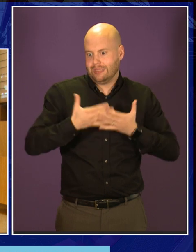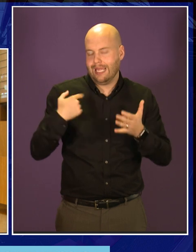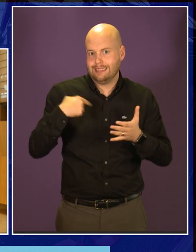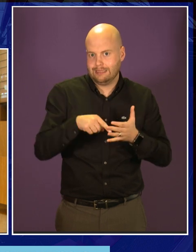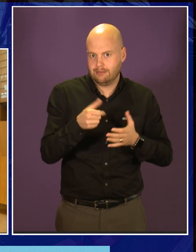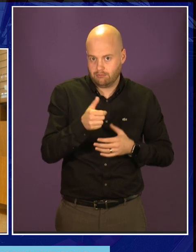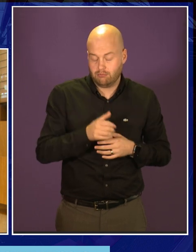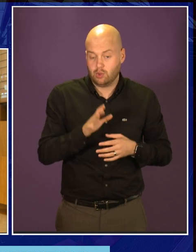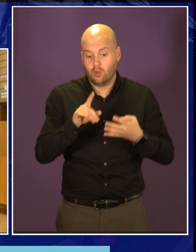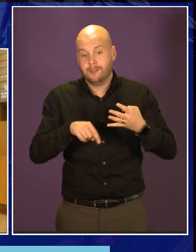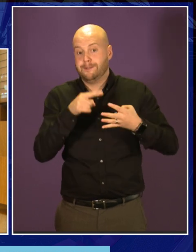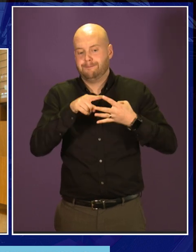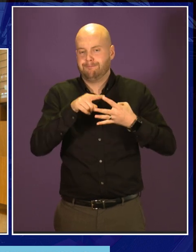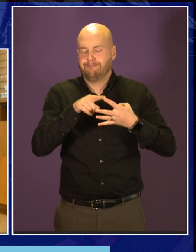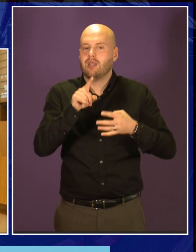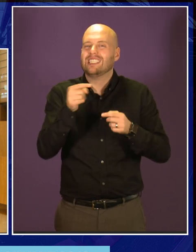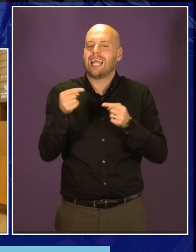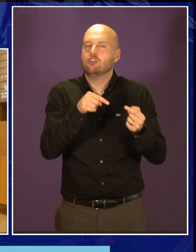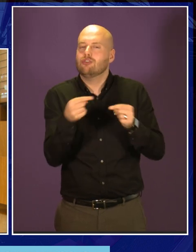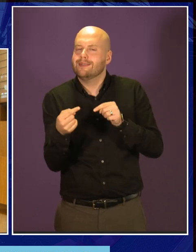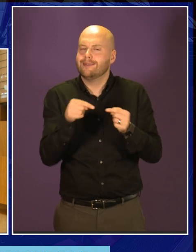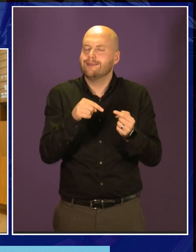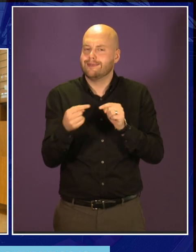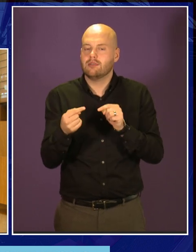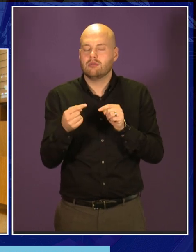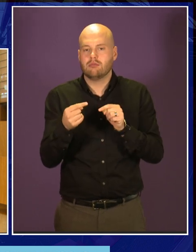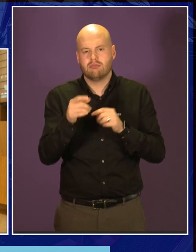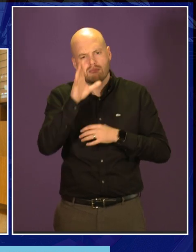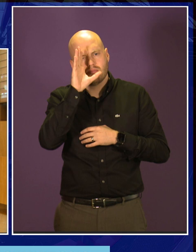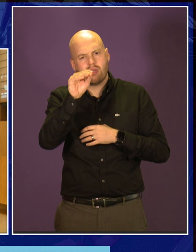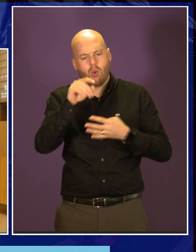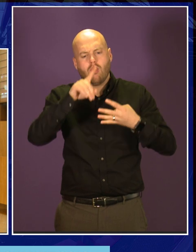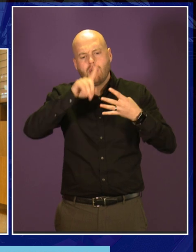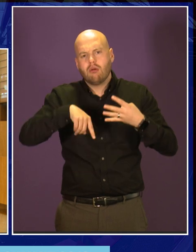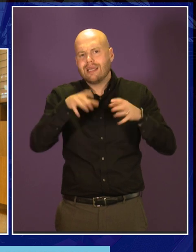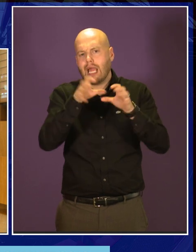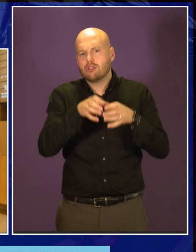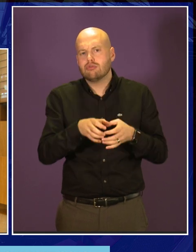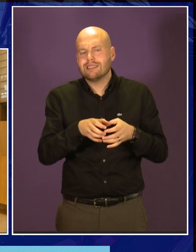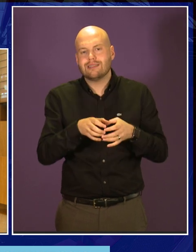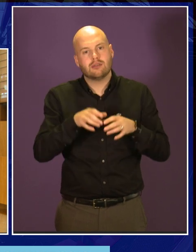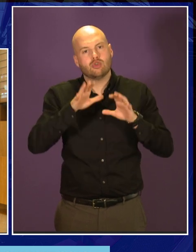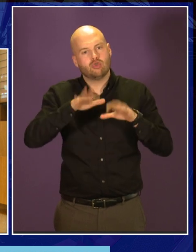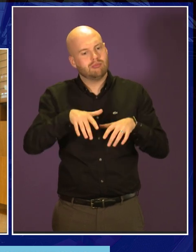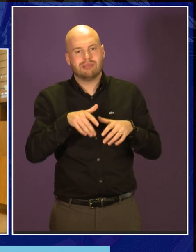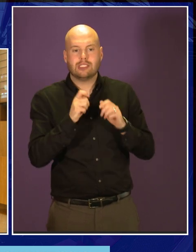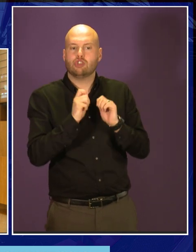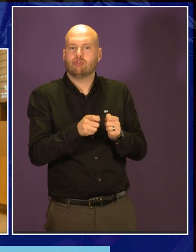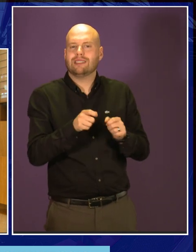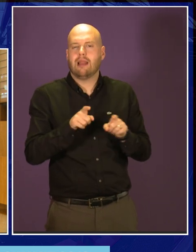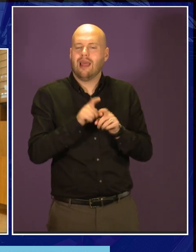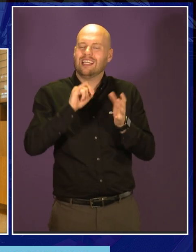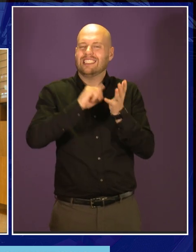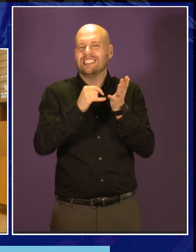want to recognize is that none of the categories that I'm speaking about are things that need to be understood as static. Rather, they need to be understood as dynamic, fluid,